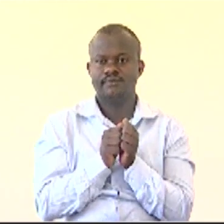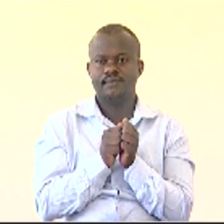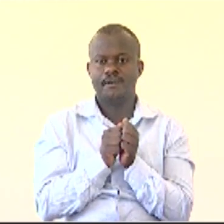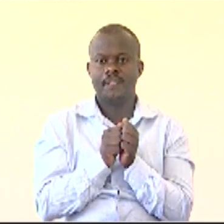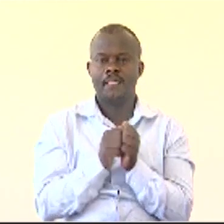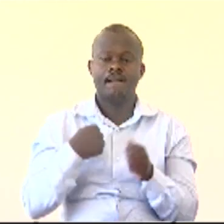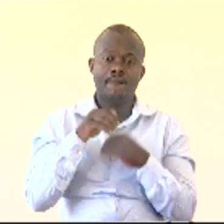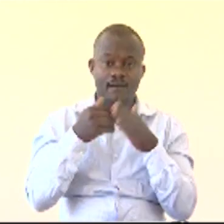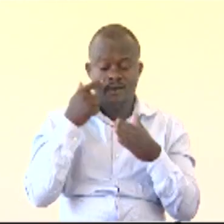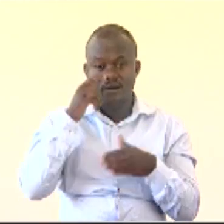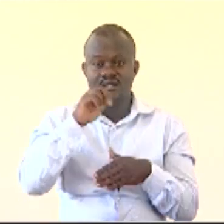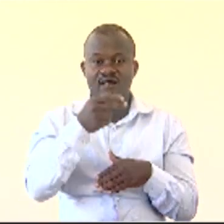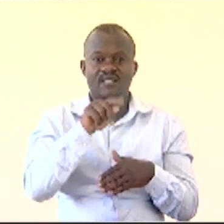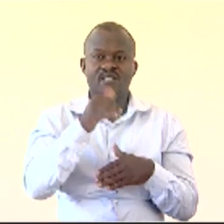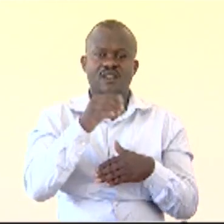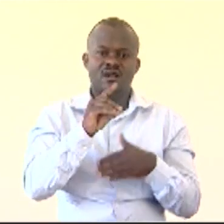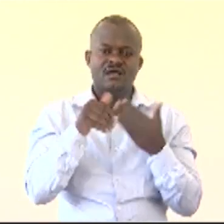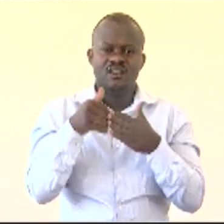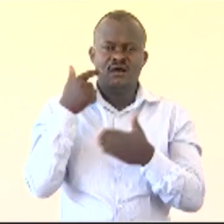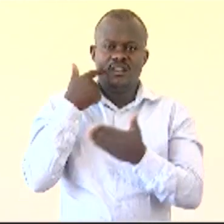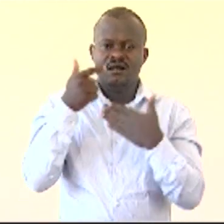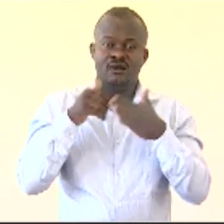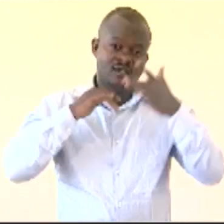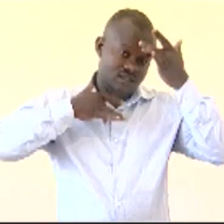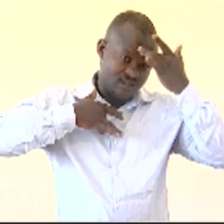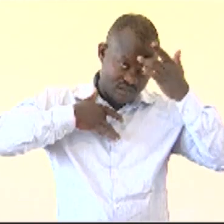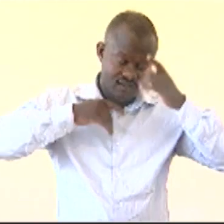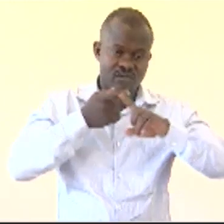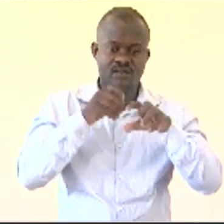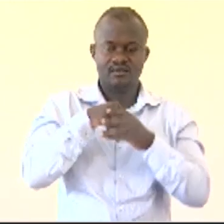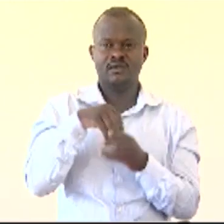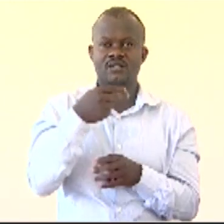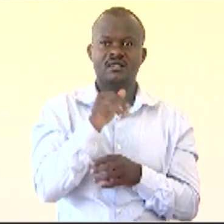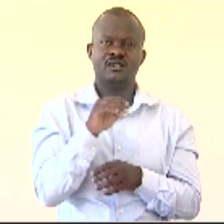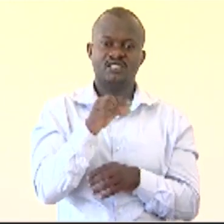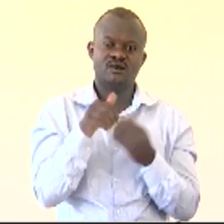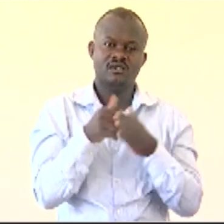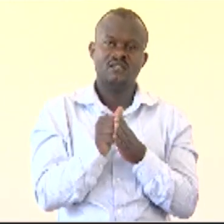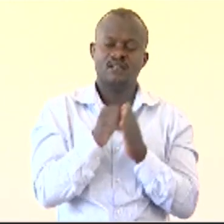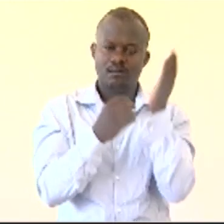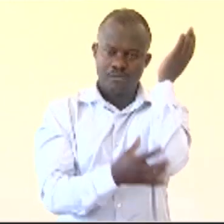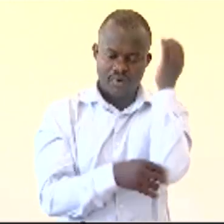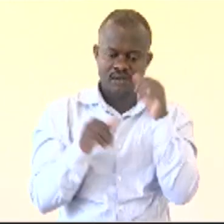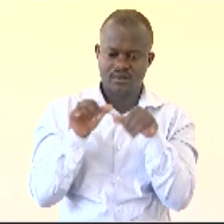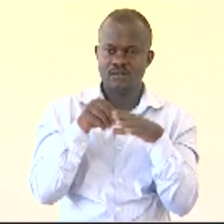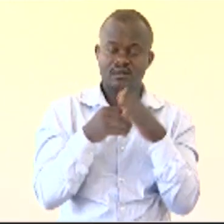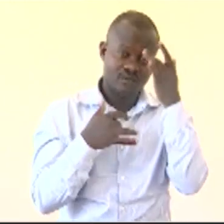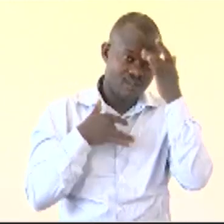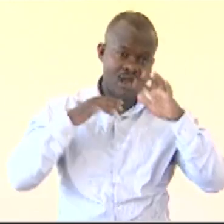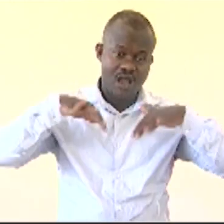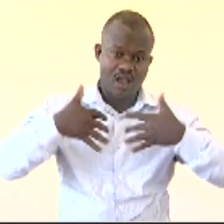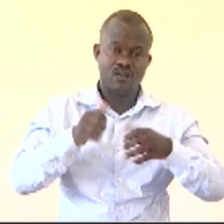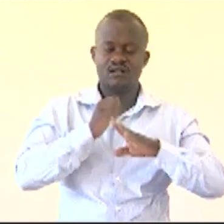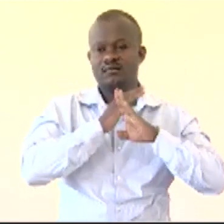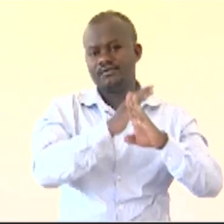We say that typhoid is a disease caused by poor hygiene, poor standards of hygiene. So how can you just prevent